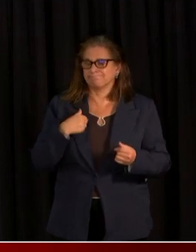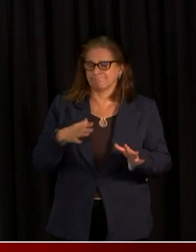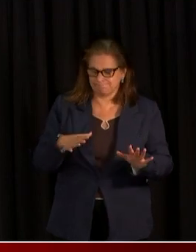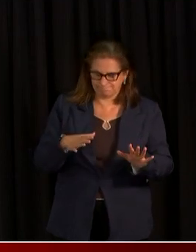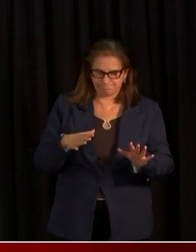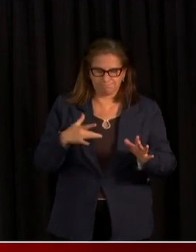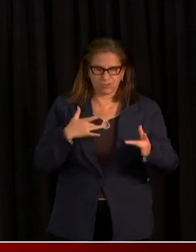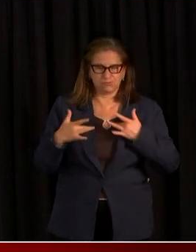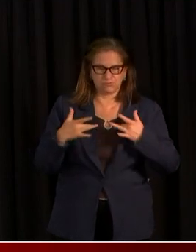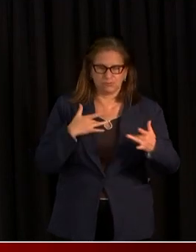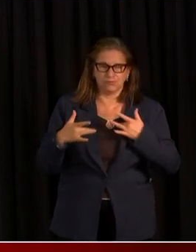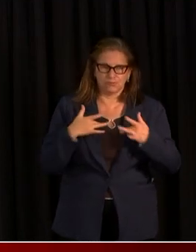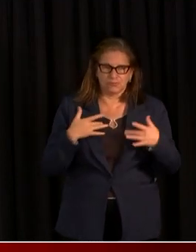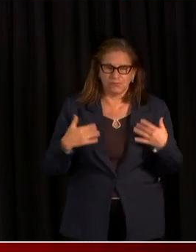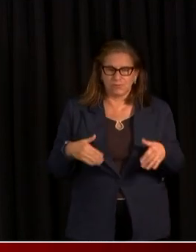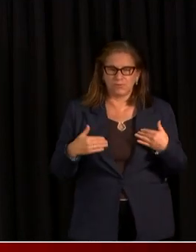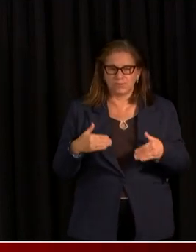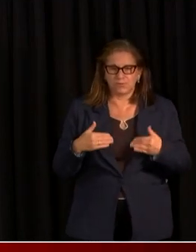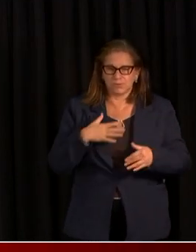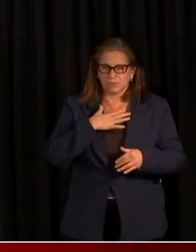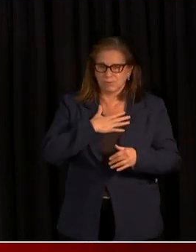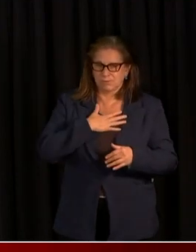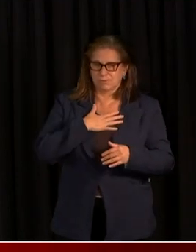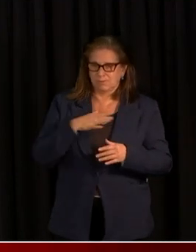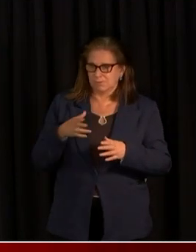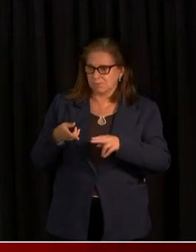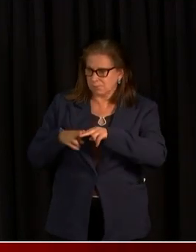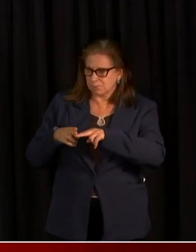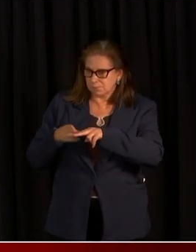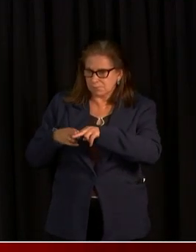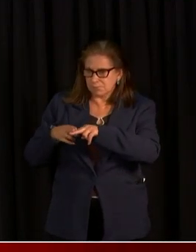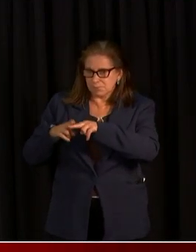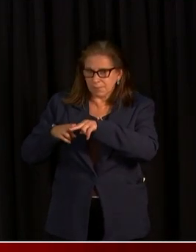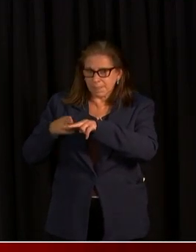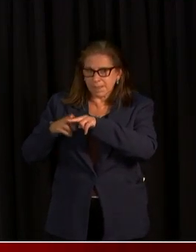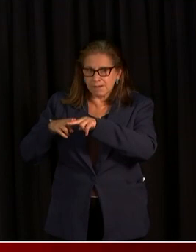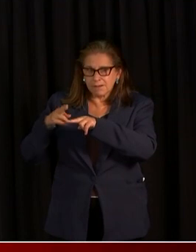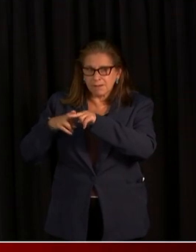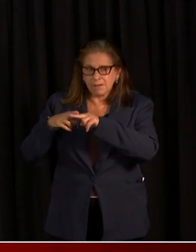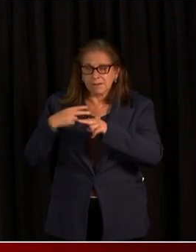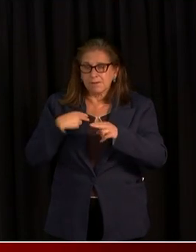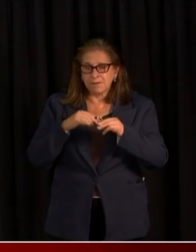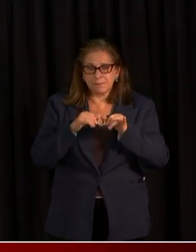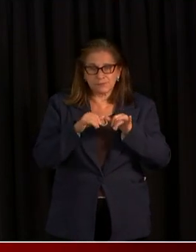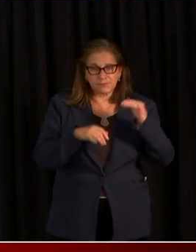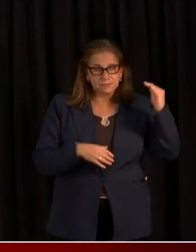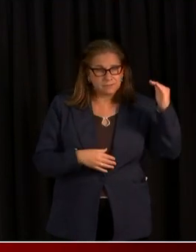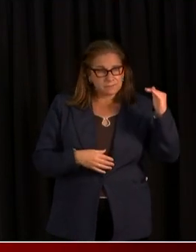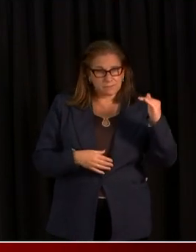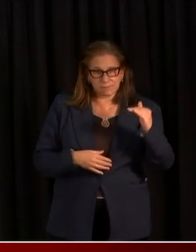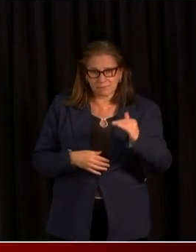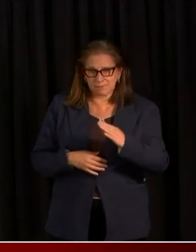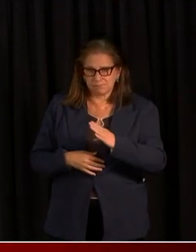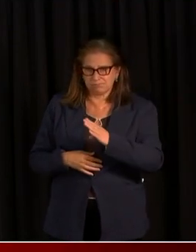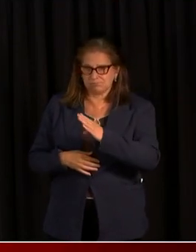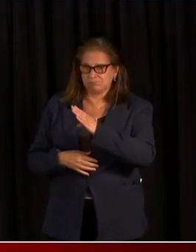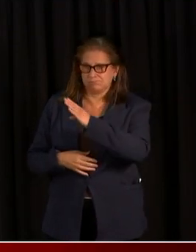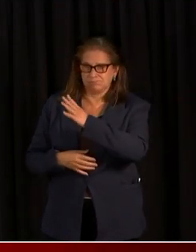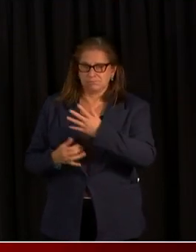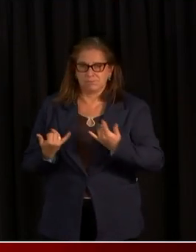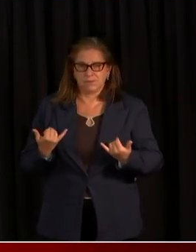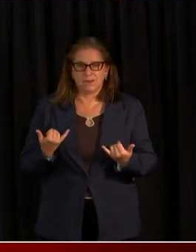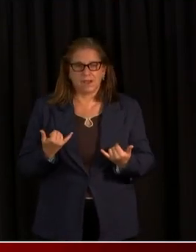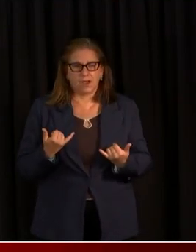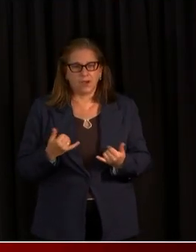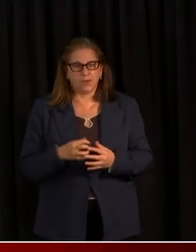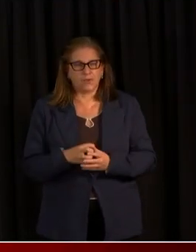type of trend will continue. You'll see the metrics here that we report on the website. We will continue to monitor those. And